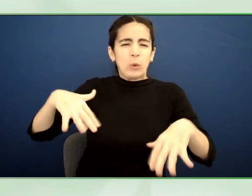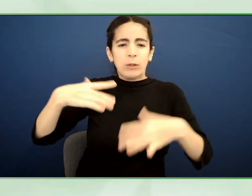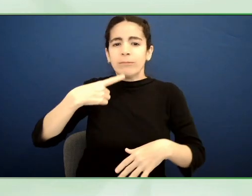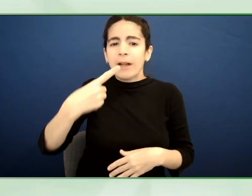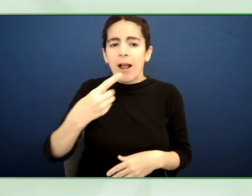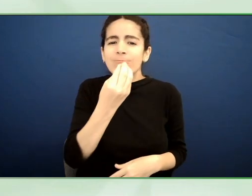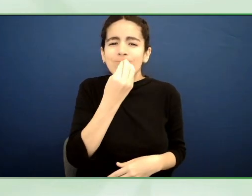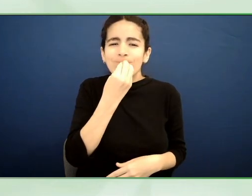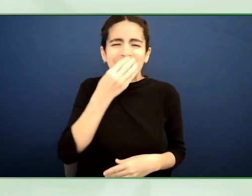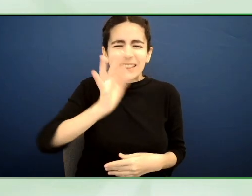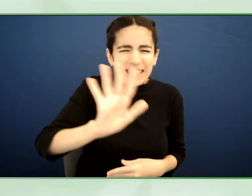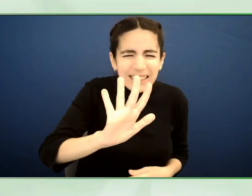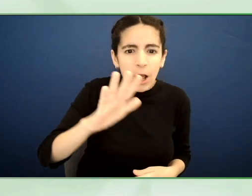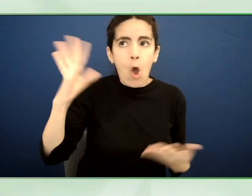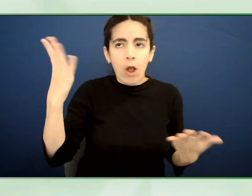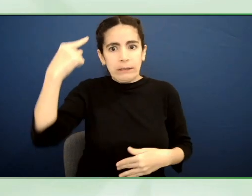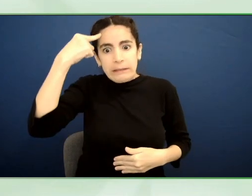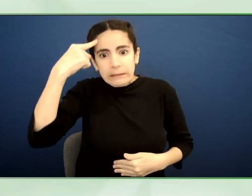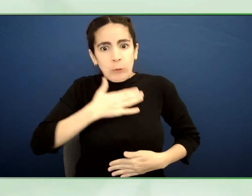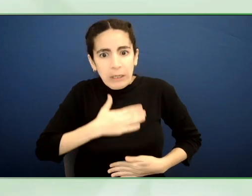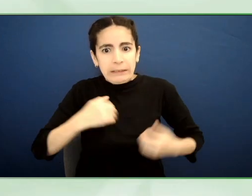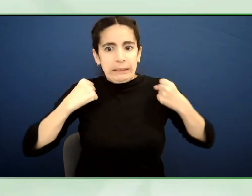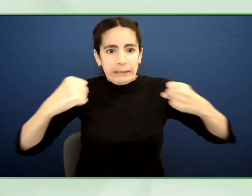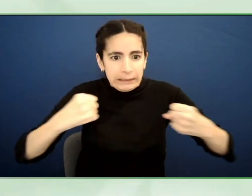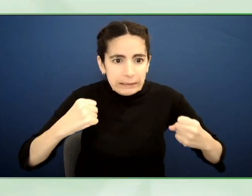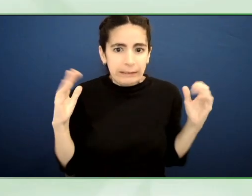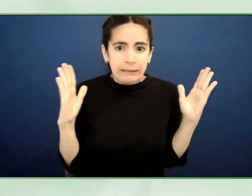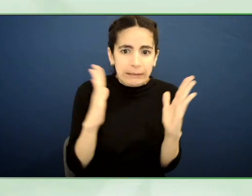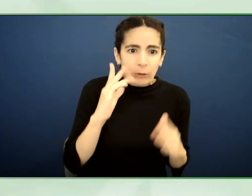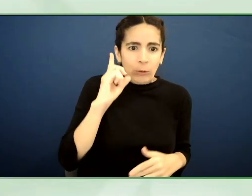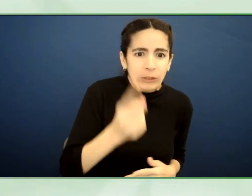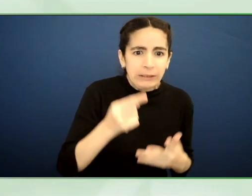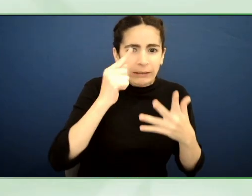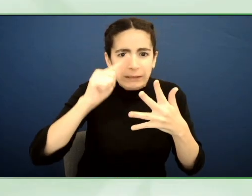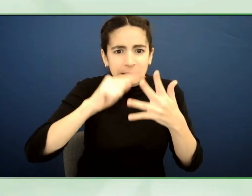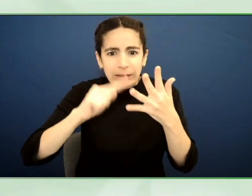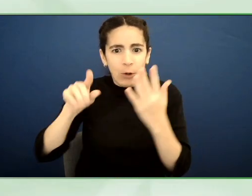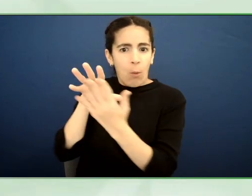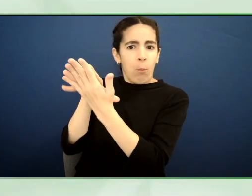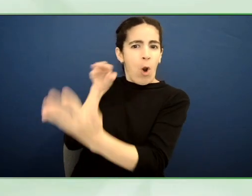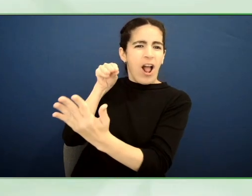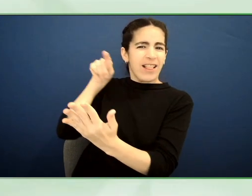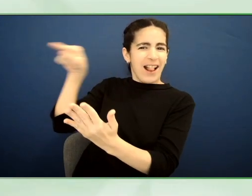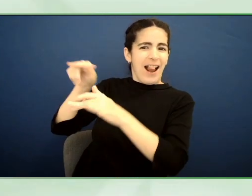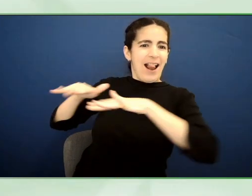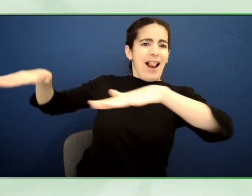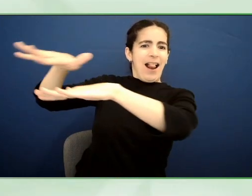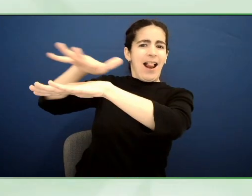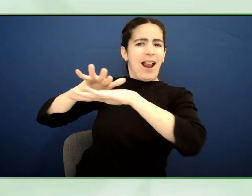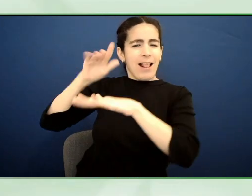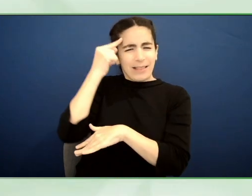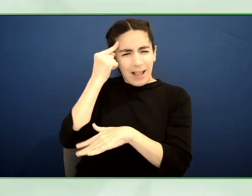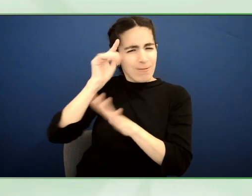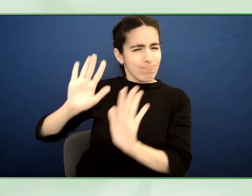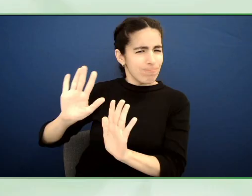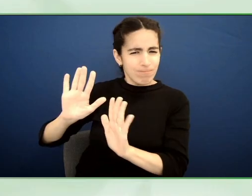mold that the industry tells us that we need to fit within. We have to look a certain way and be a certain size and weigh a certain number. And of course,